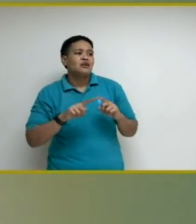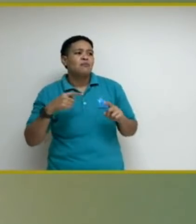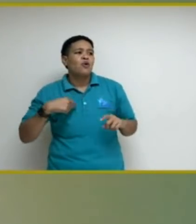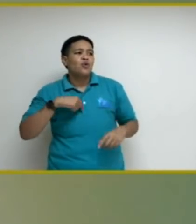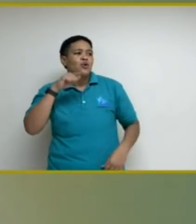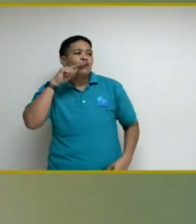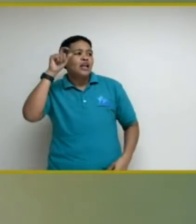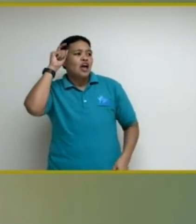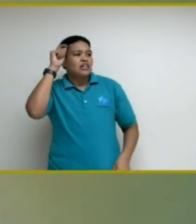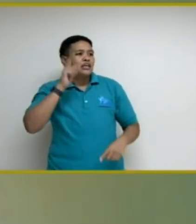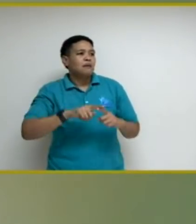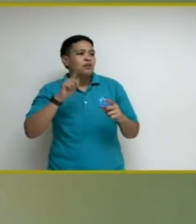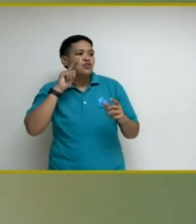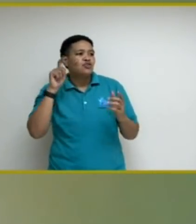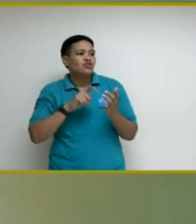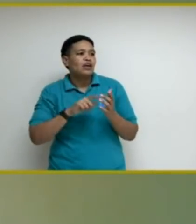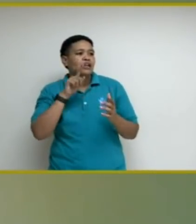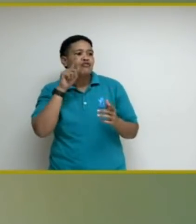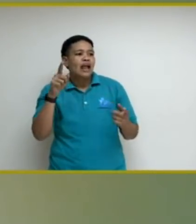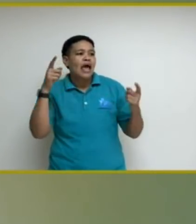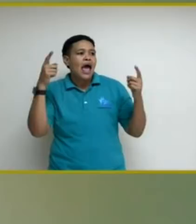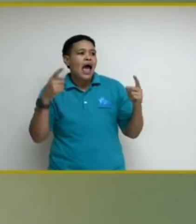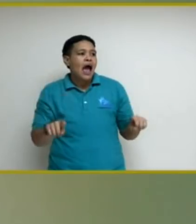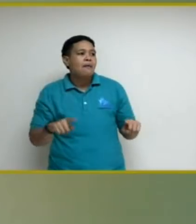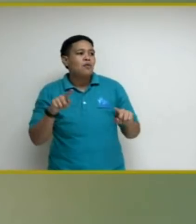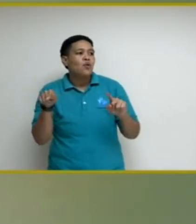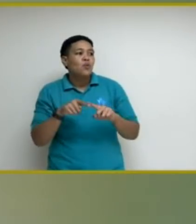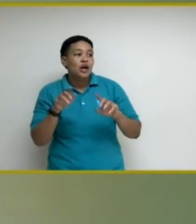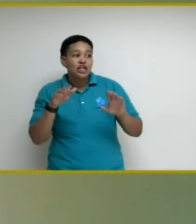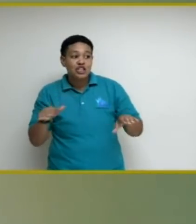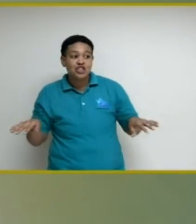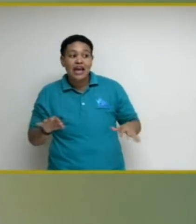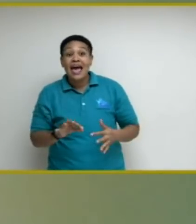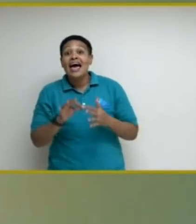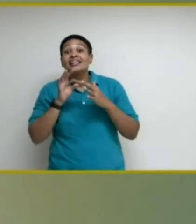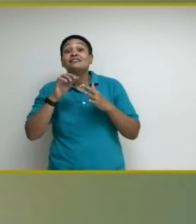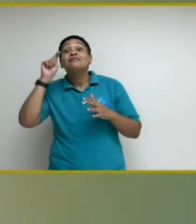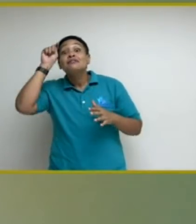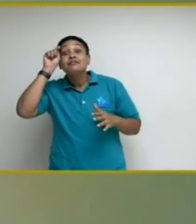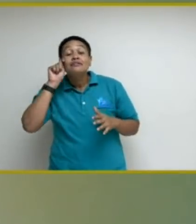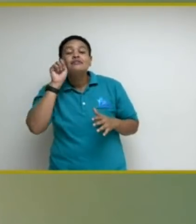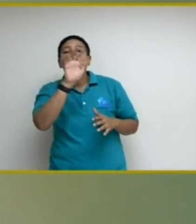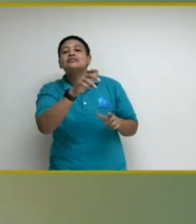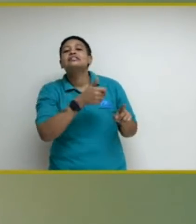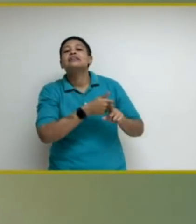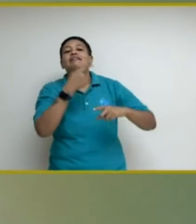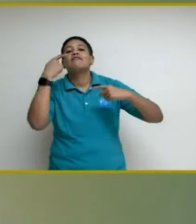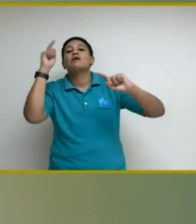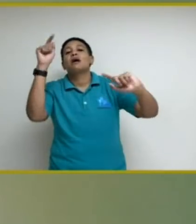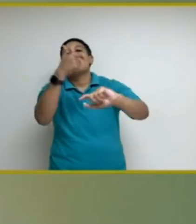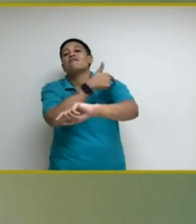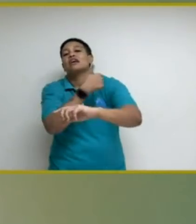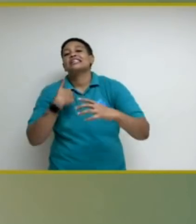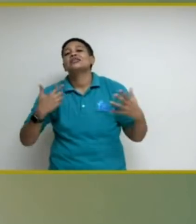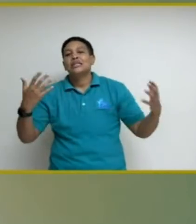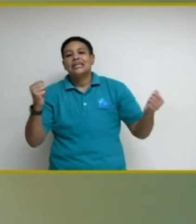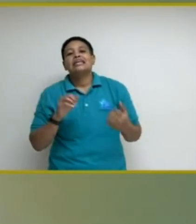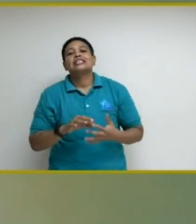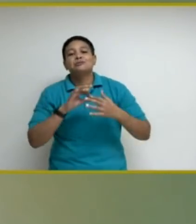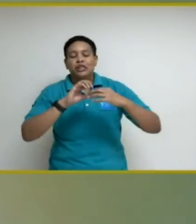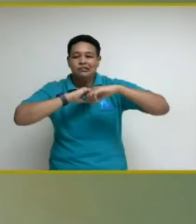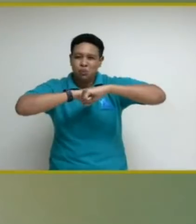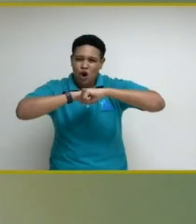and recognize that that happens when children, especially adolescents, are being vaccinated. We do take special